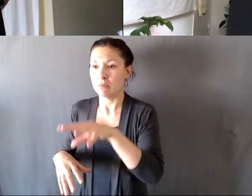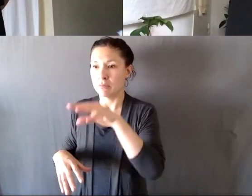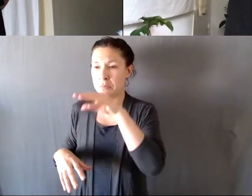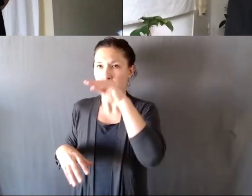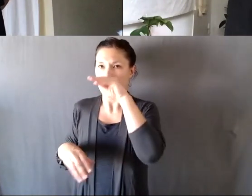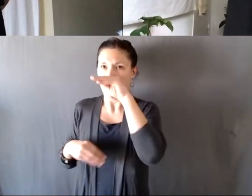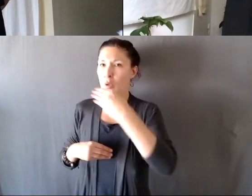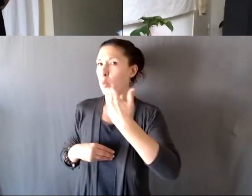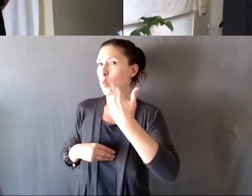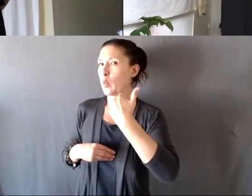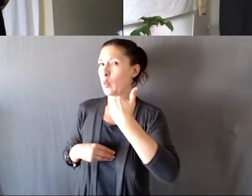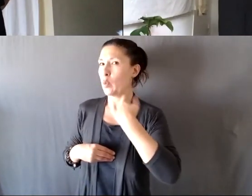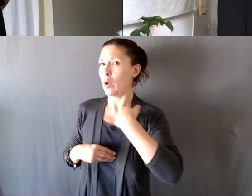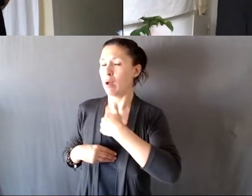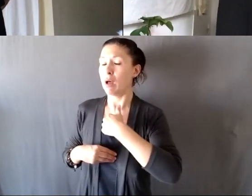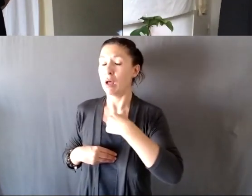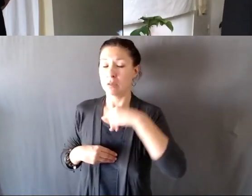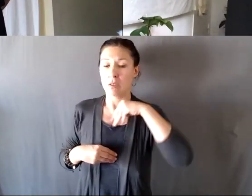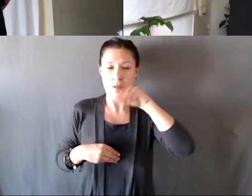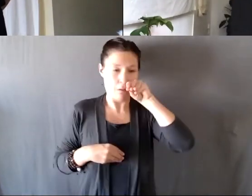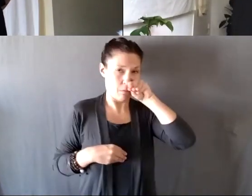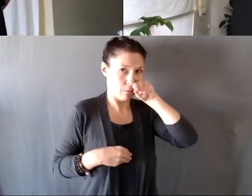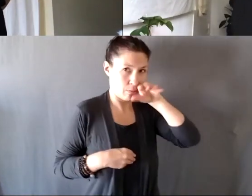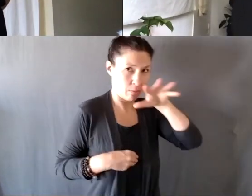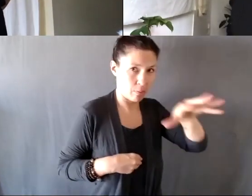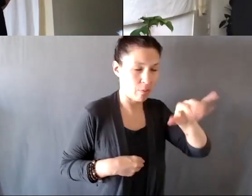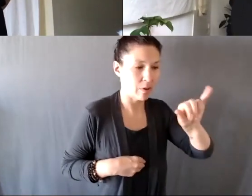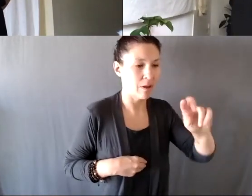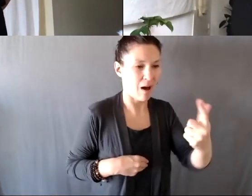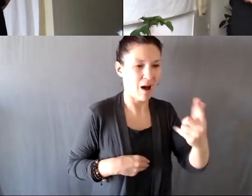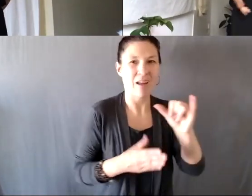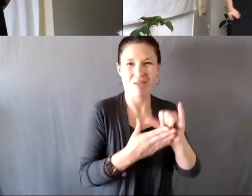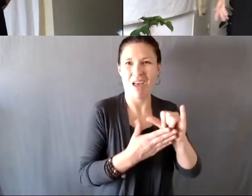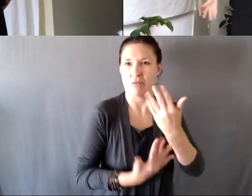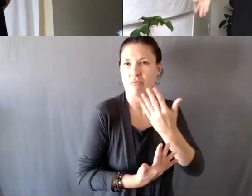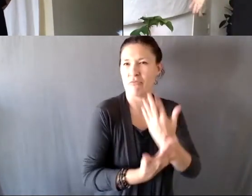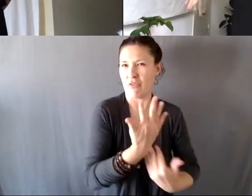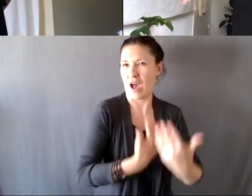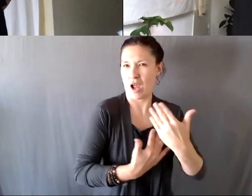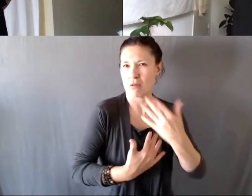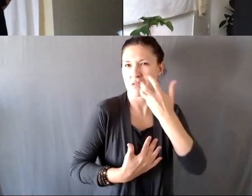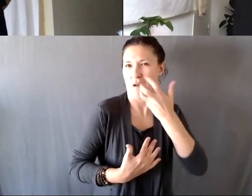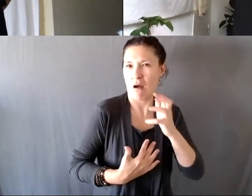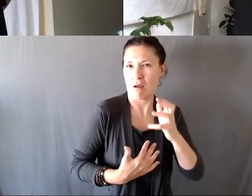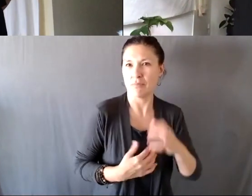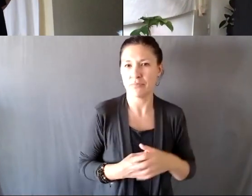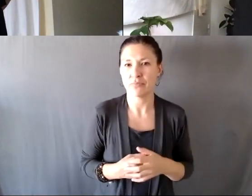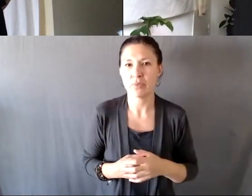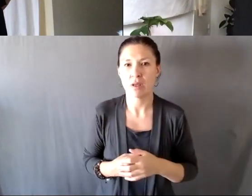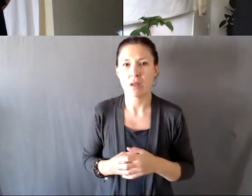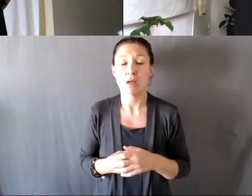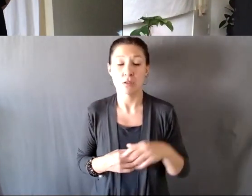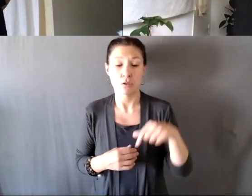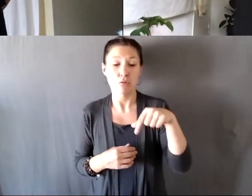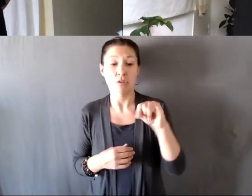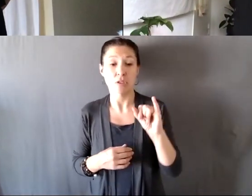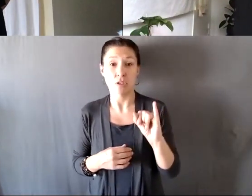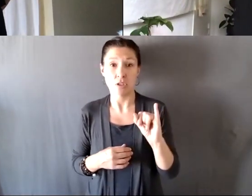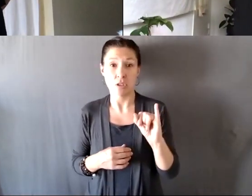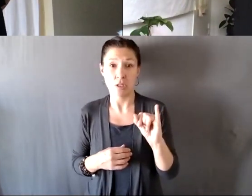out fire. So with the chi baths, when you want to gather,